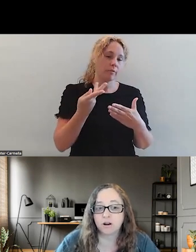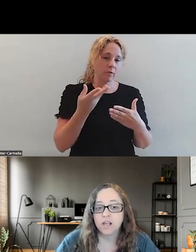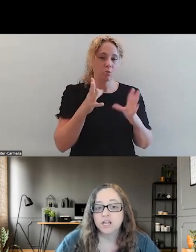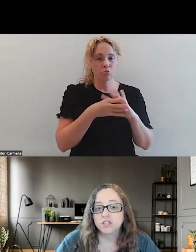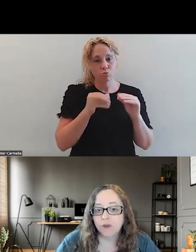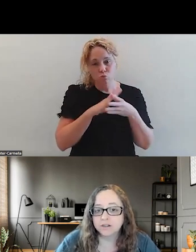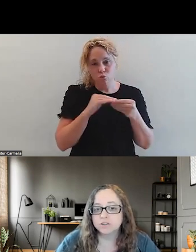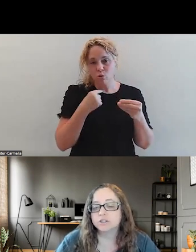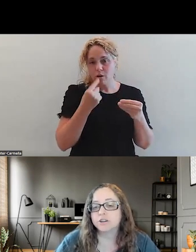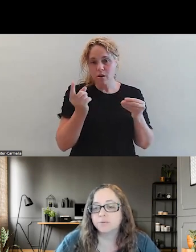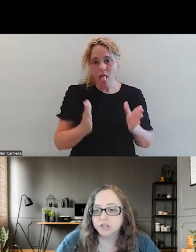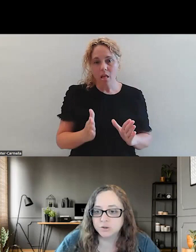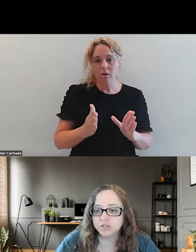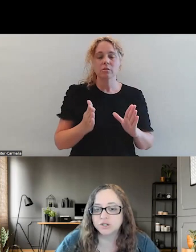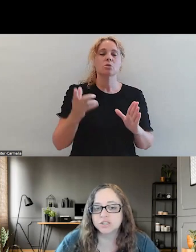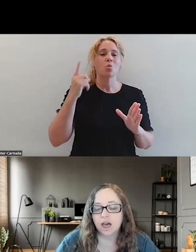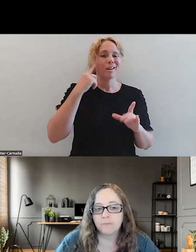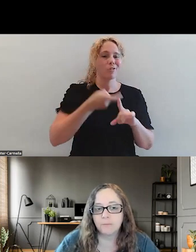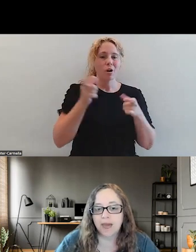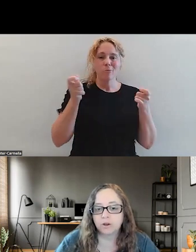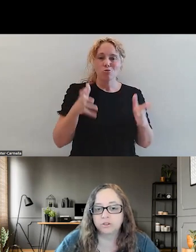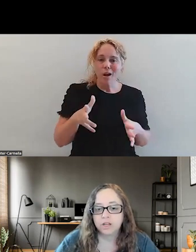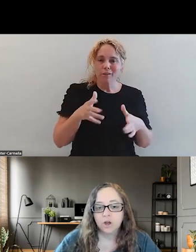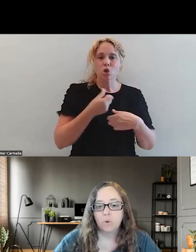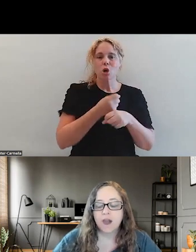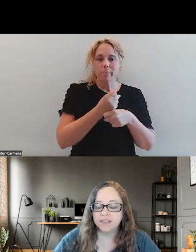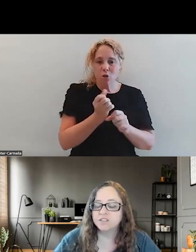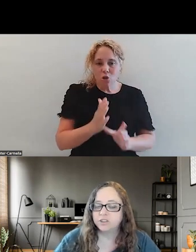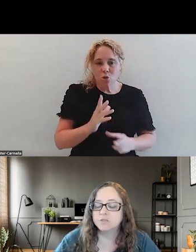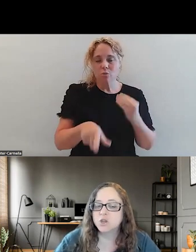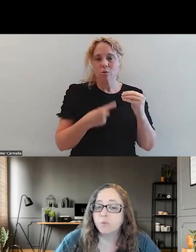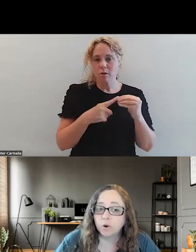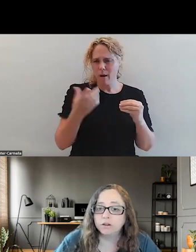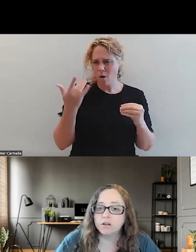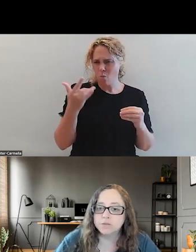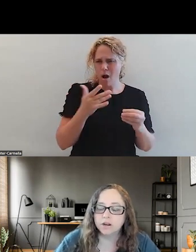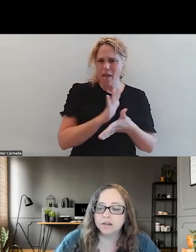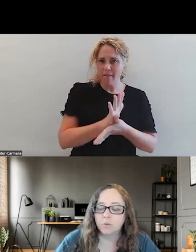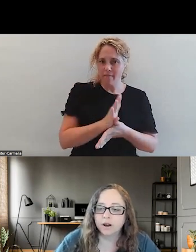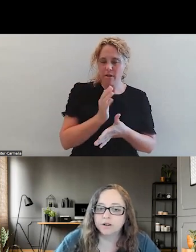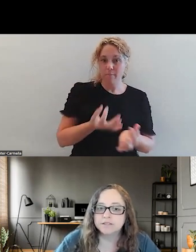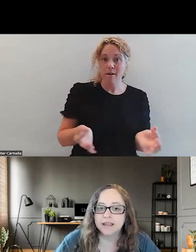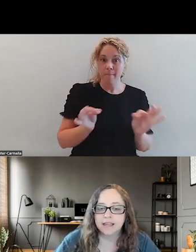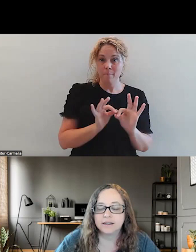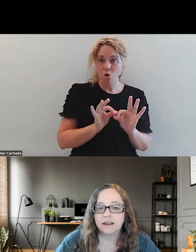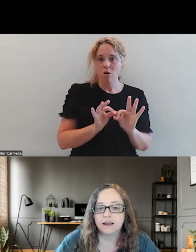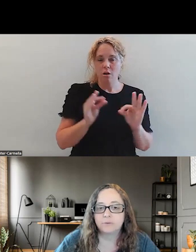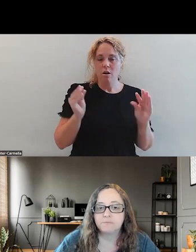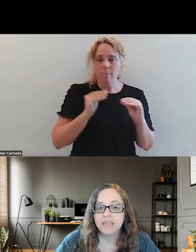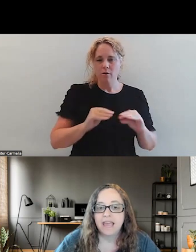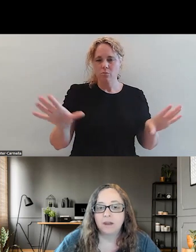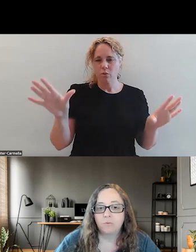hear from our director and producers about why this film is so important on spreading awareness,